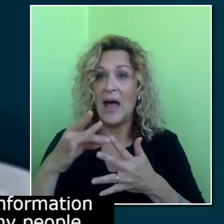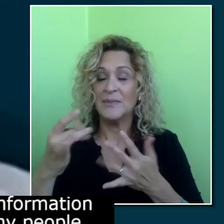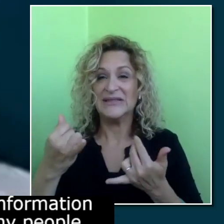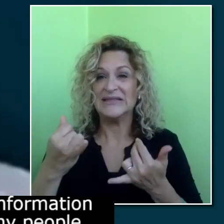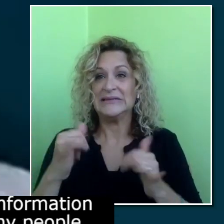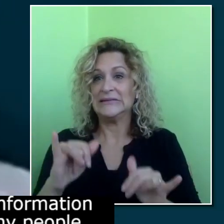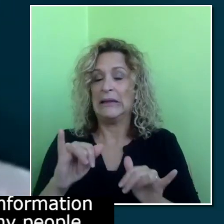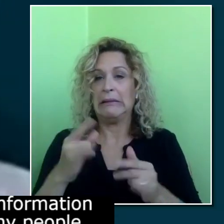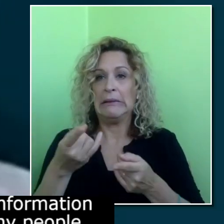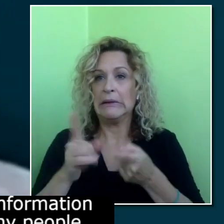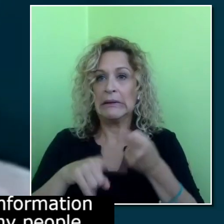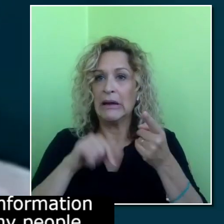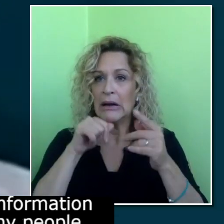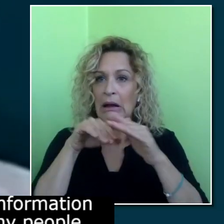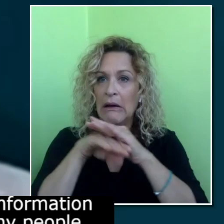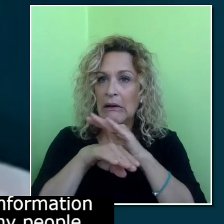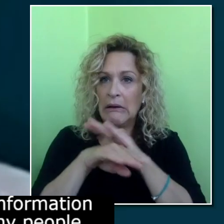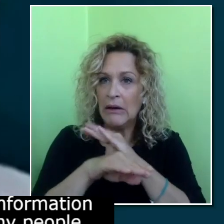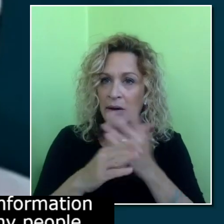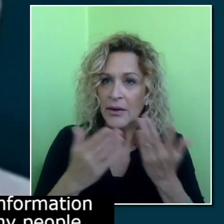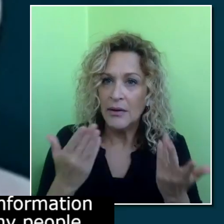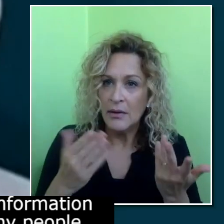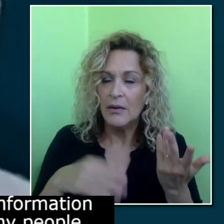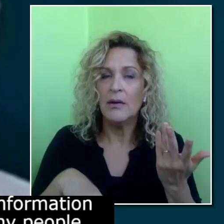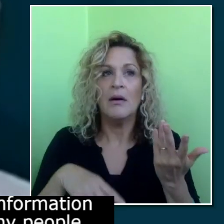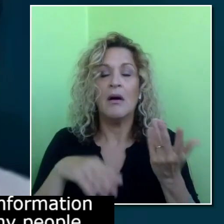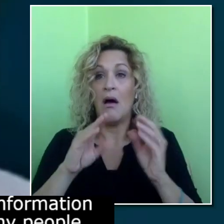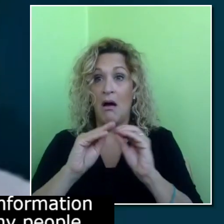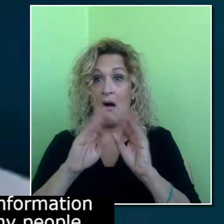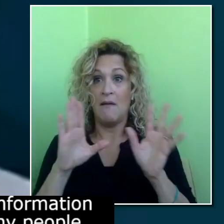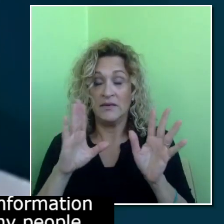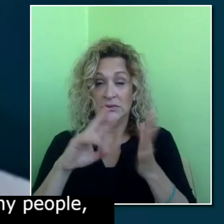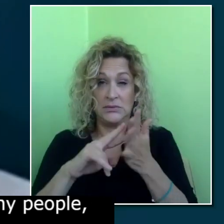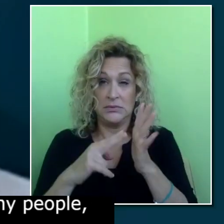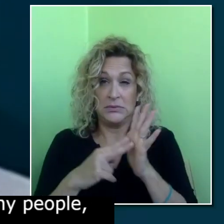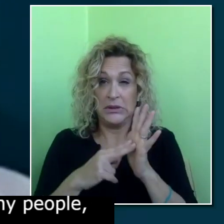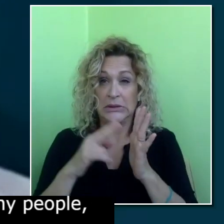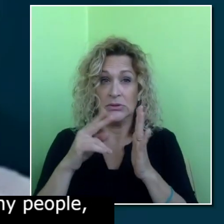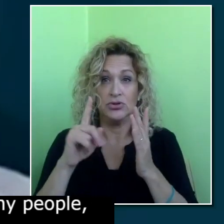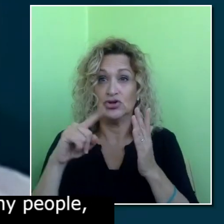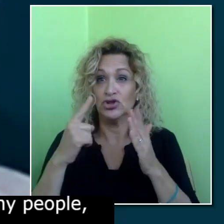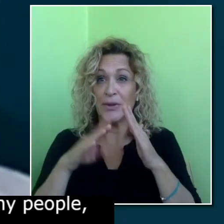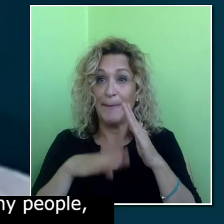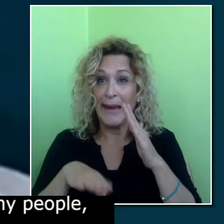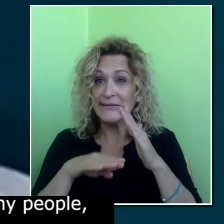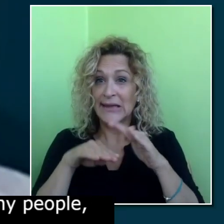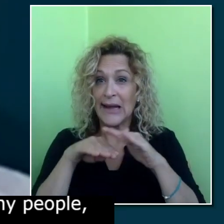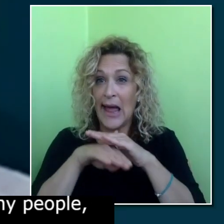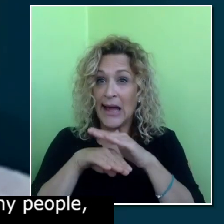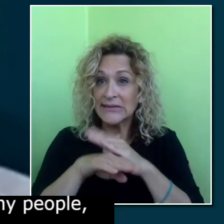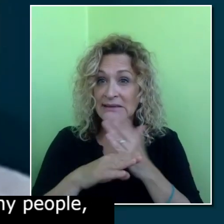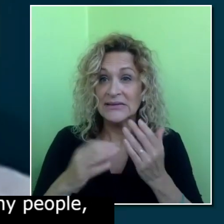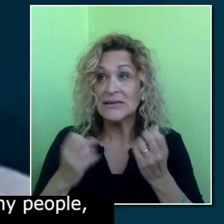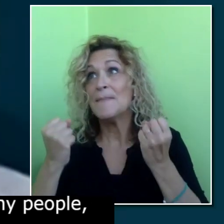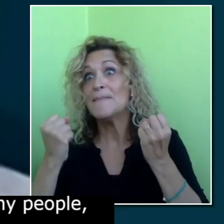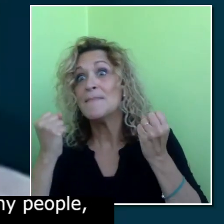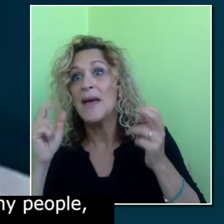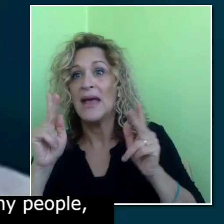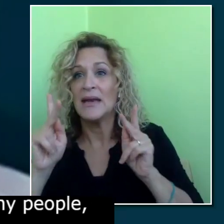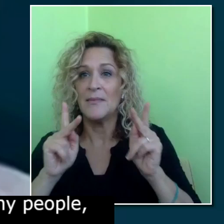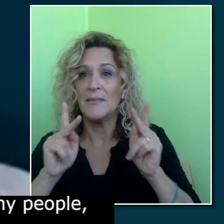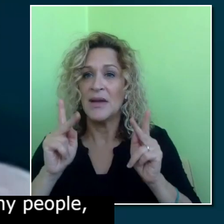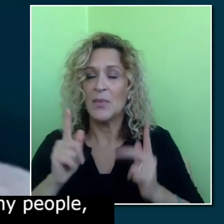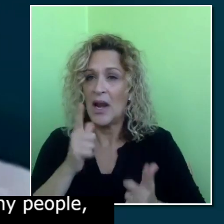elusive. There is, of course, the issue of basic access. Many people live without connectivity